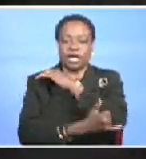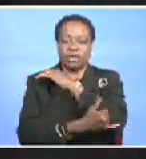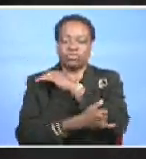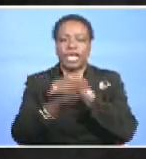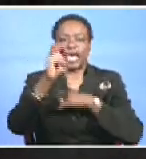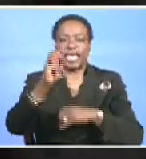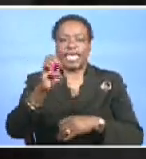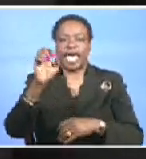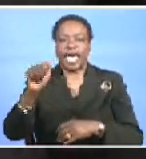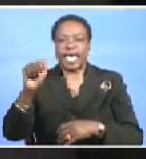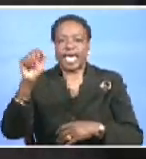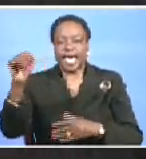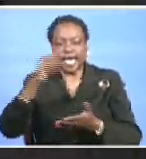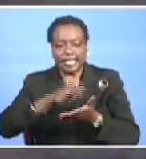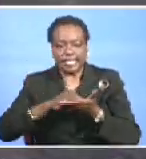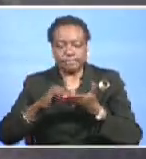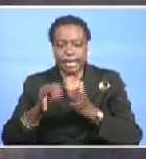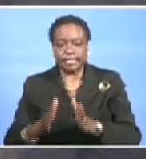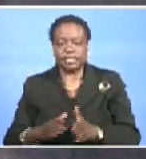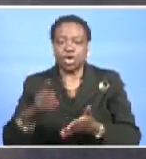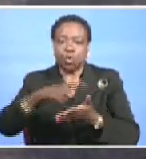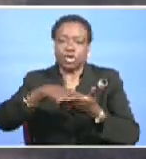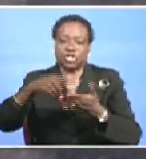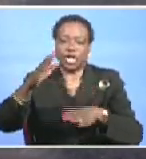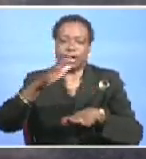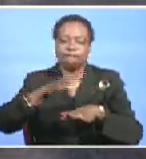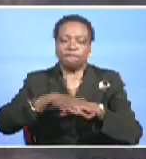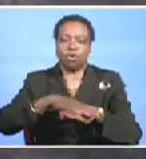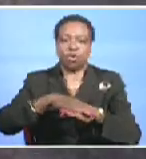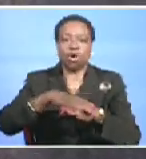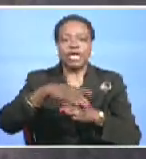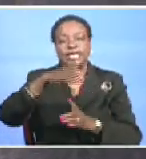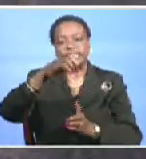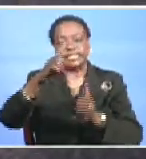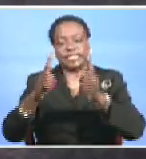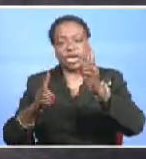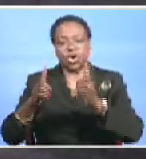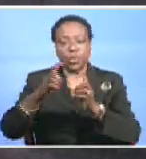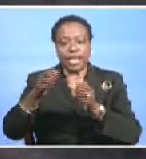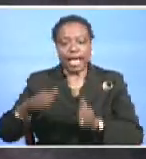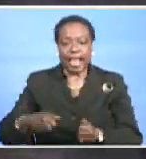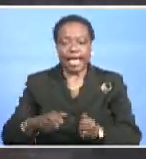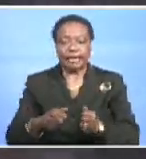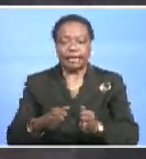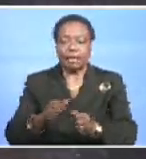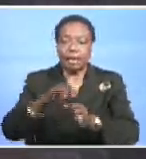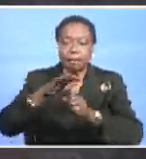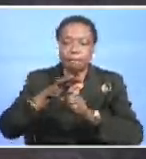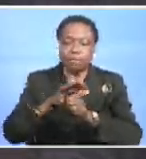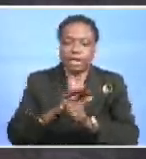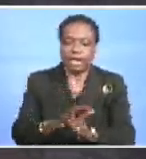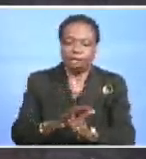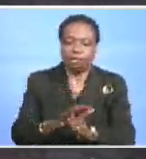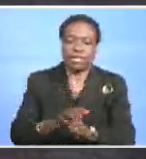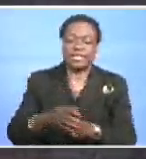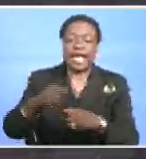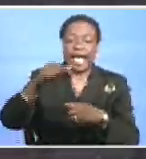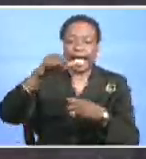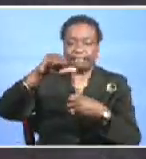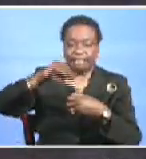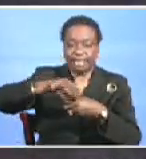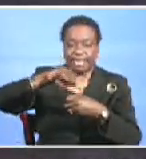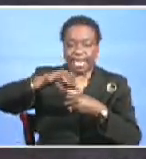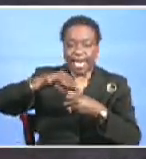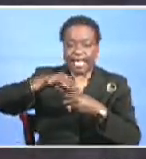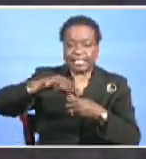EAA inspectors will also check for steering wheel alignment, braking force, and gas emissions, among other things.